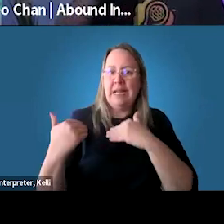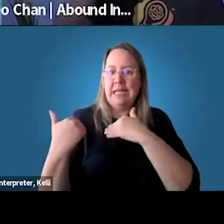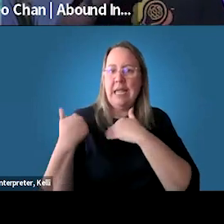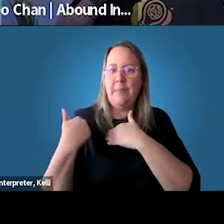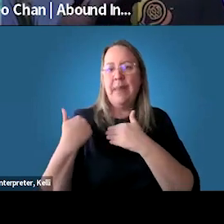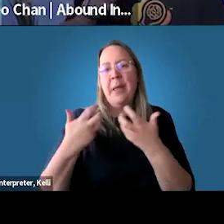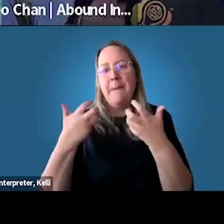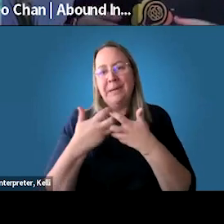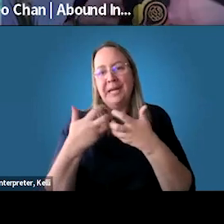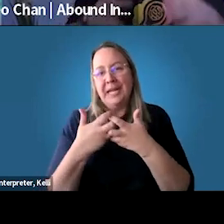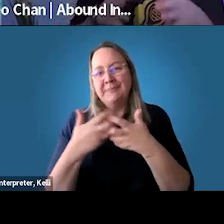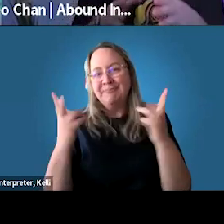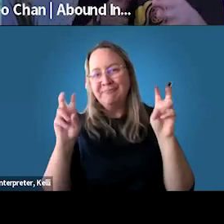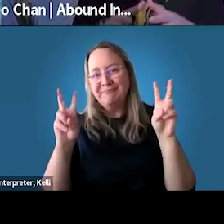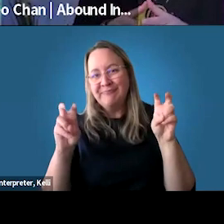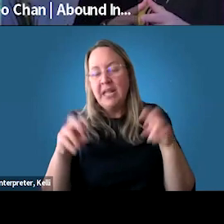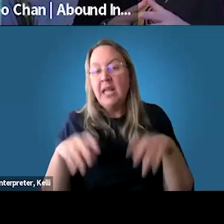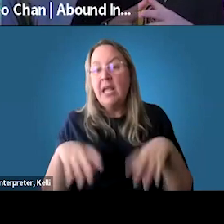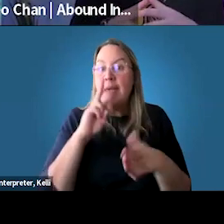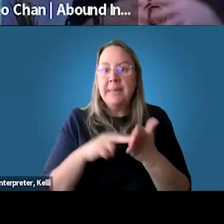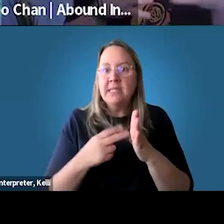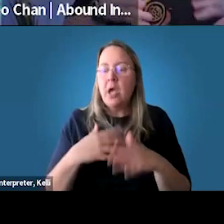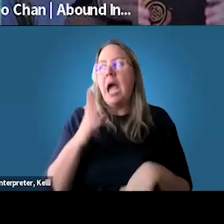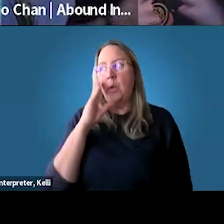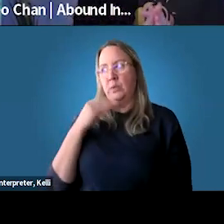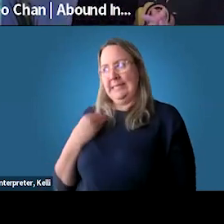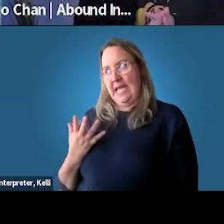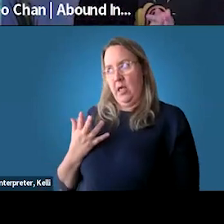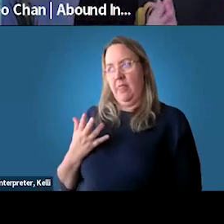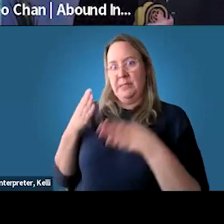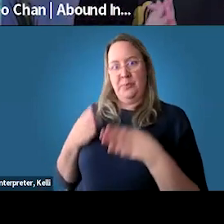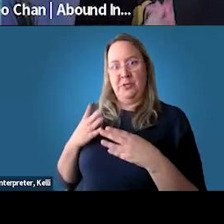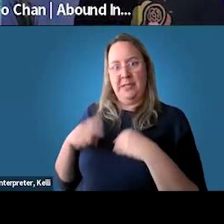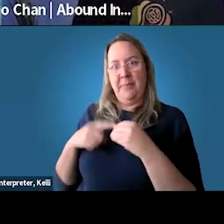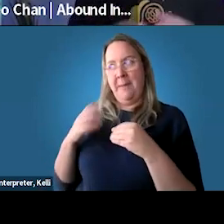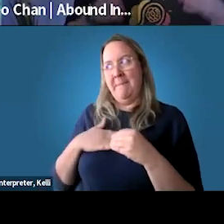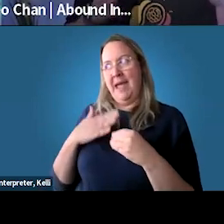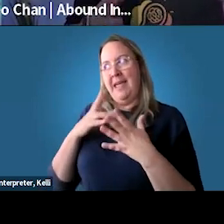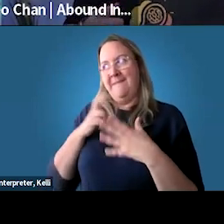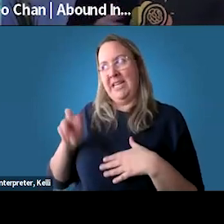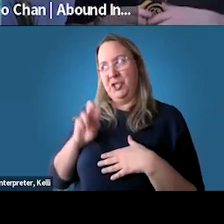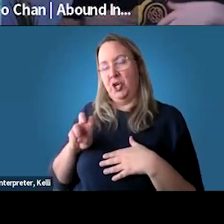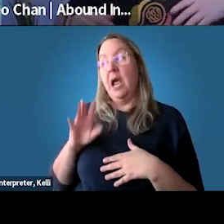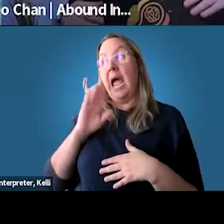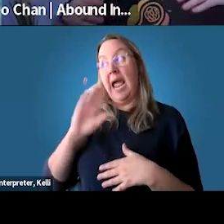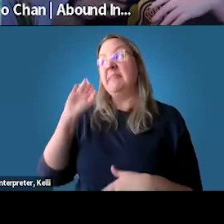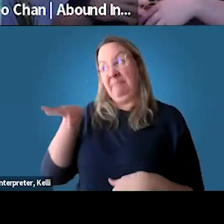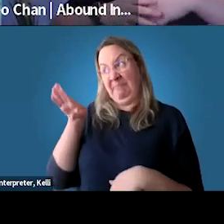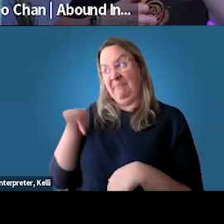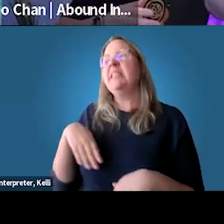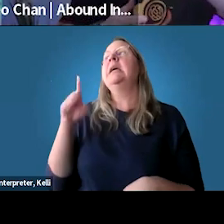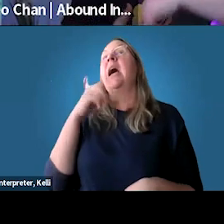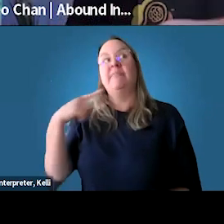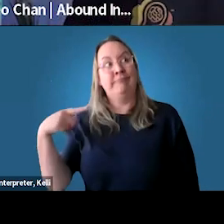buddy. So this accountability buddy is someone you're going to tell about this curiosity adventure that you're going to do. You're going to say, hey, I'm going to